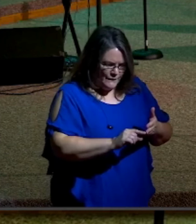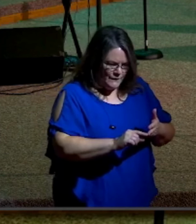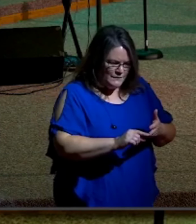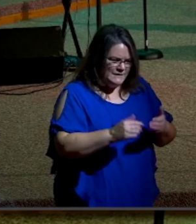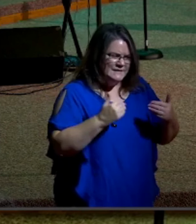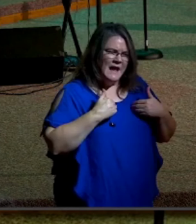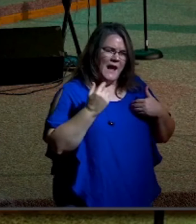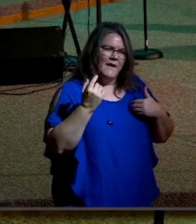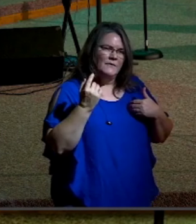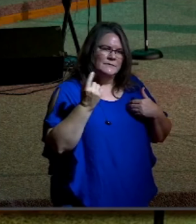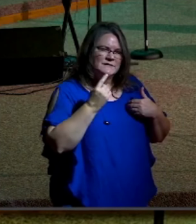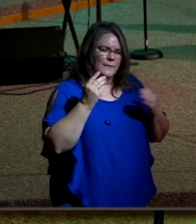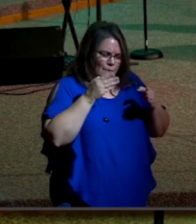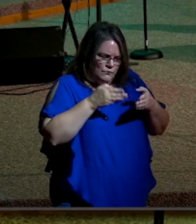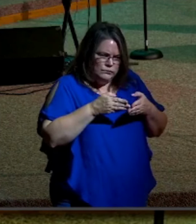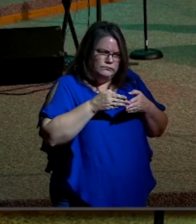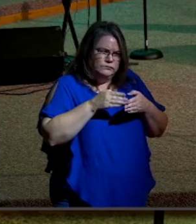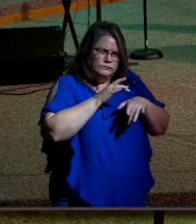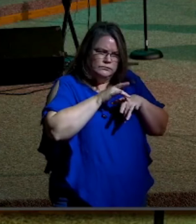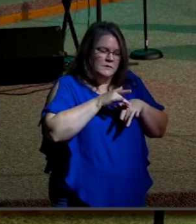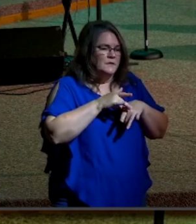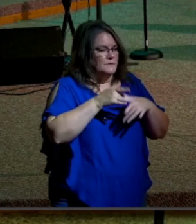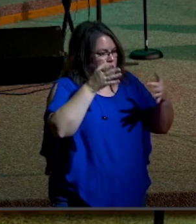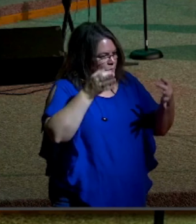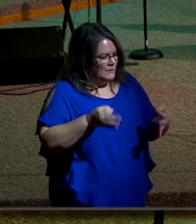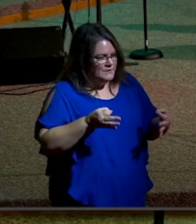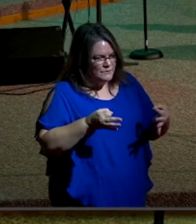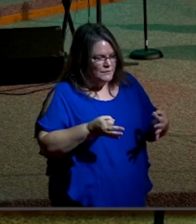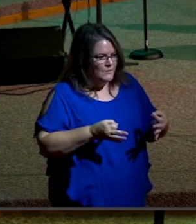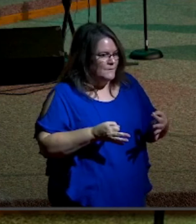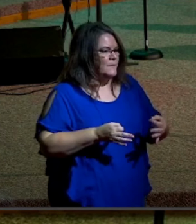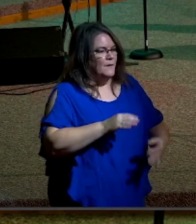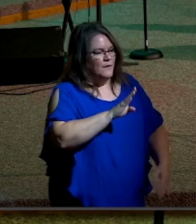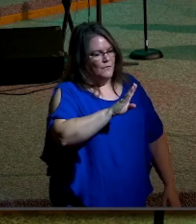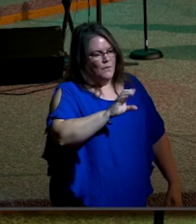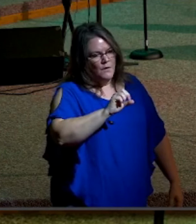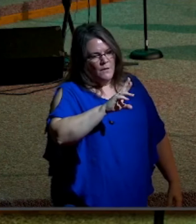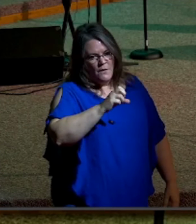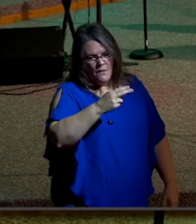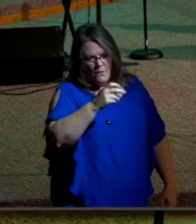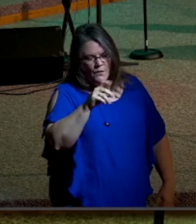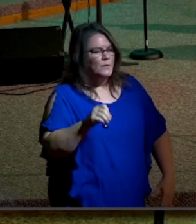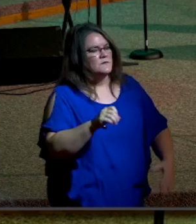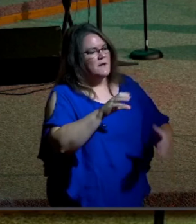And so I've decided to choose the four oracles of Balaam.